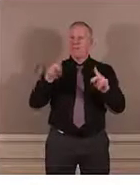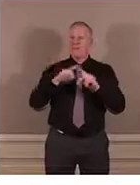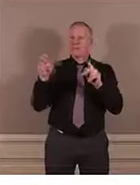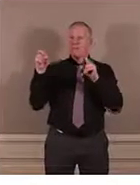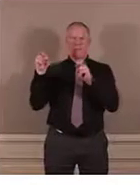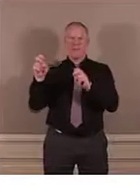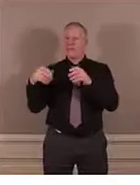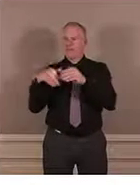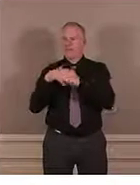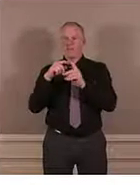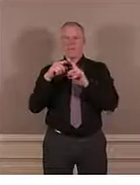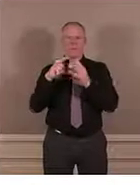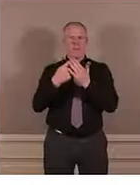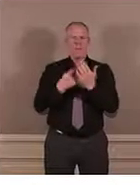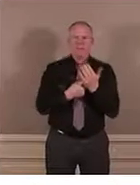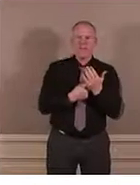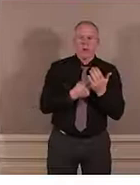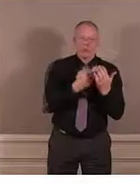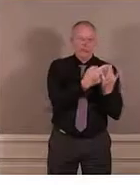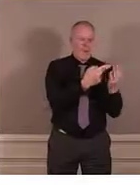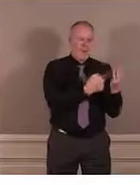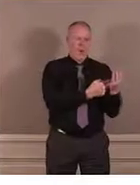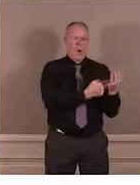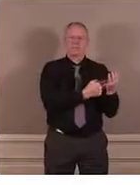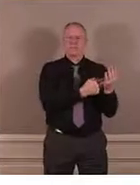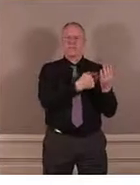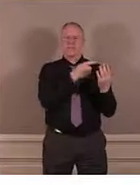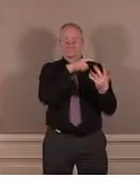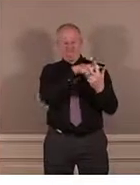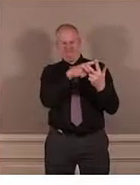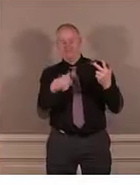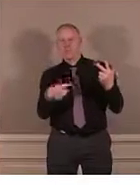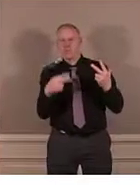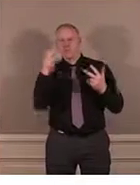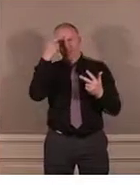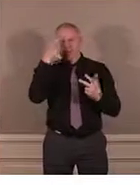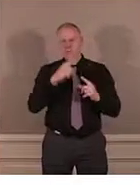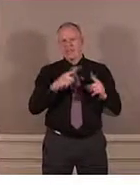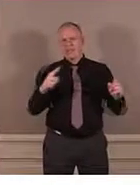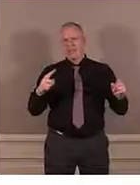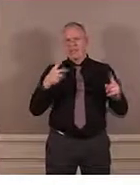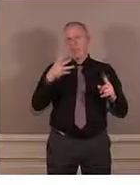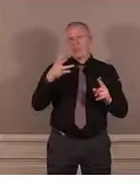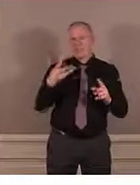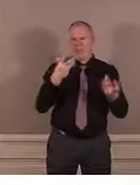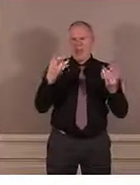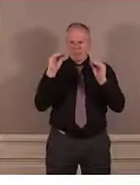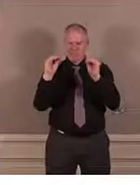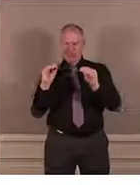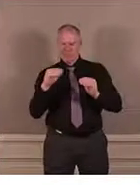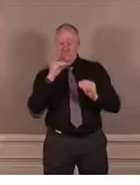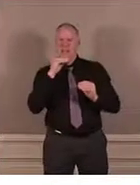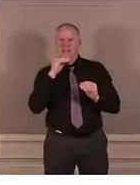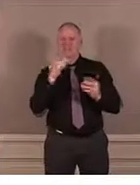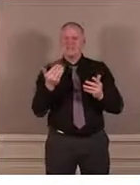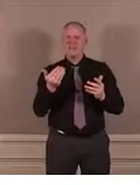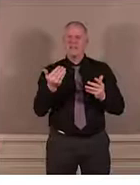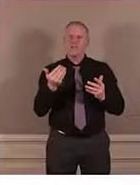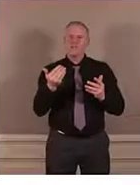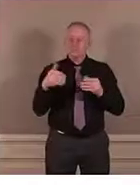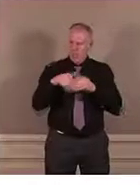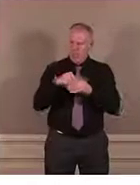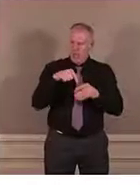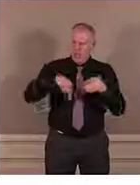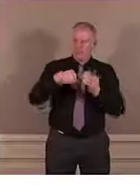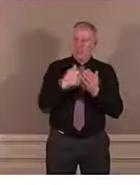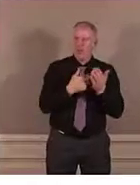documents. We have in our report reviewed some of these different ways about how these things have been put together, and we have talked about what we've